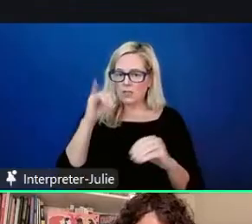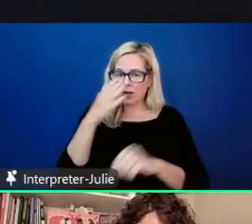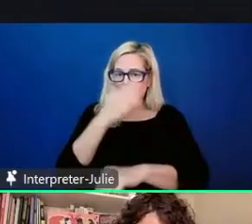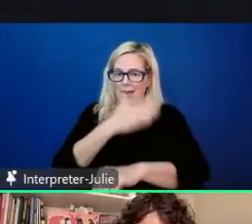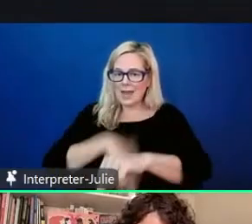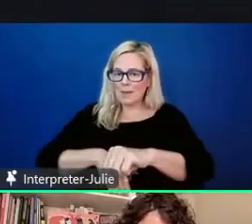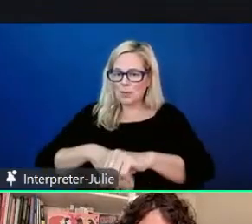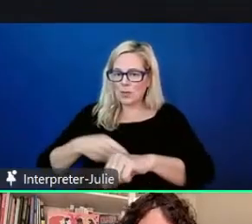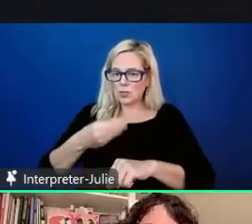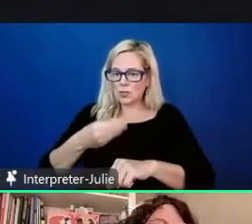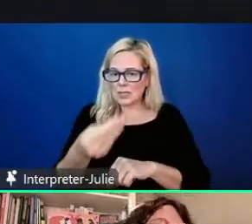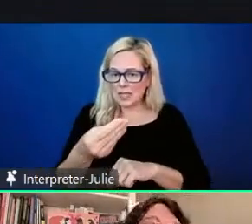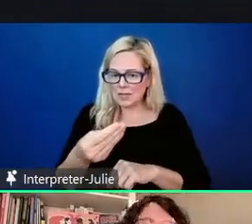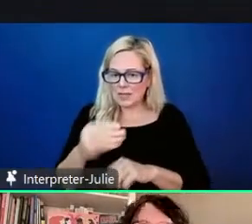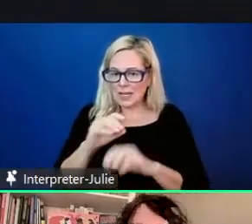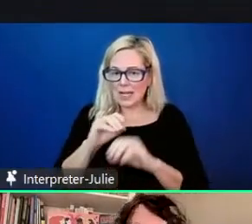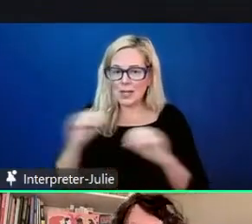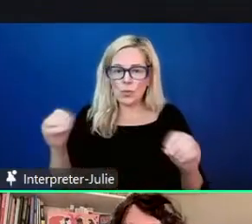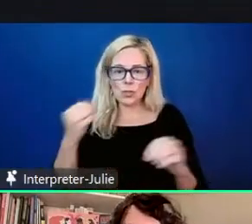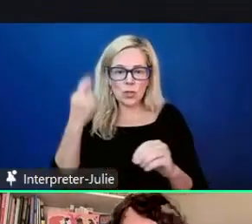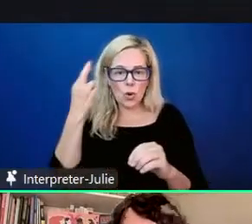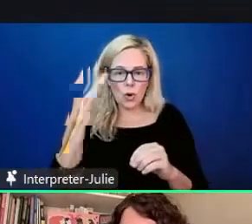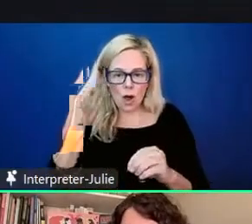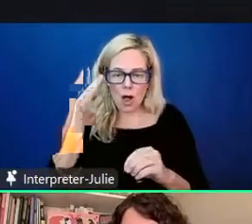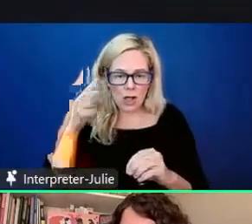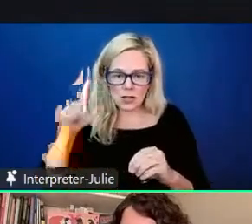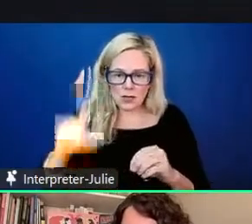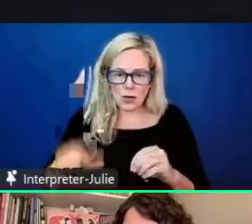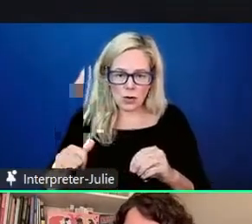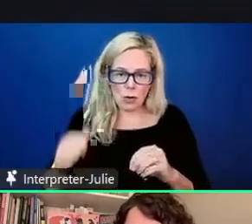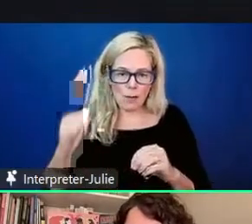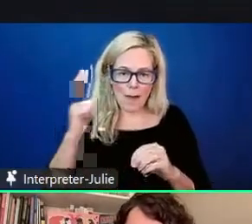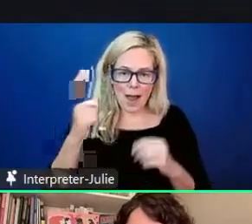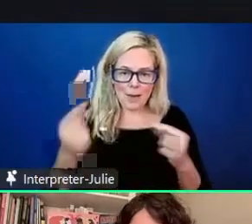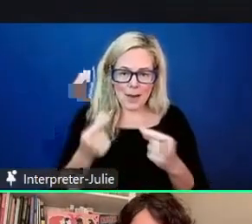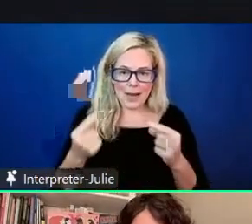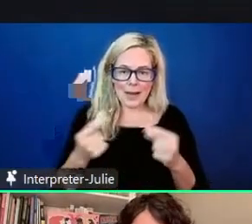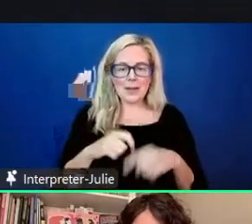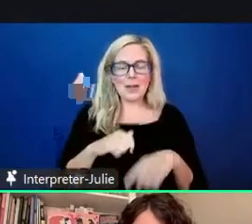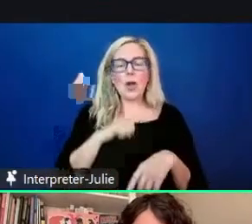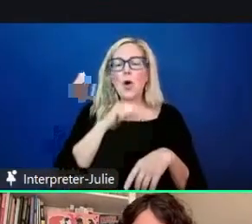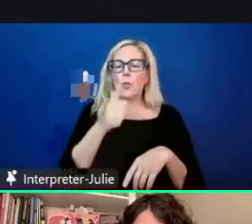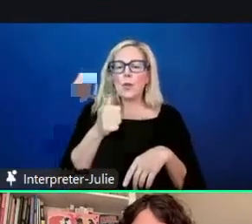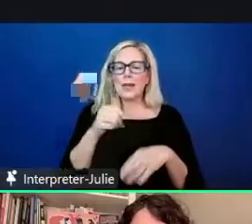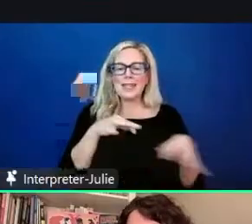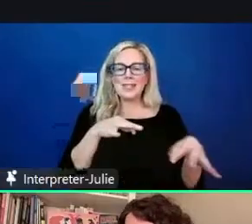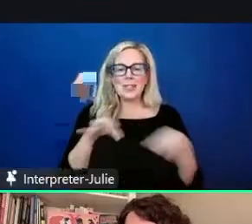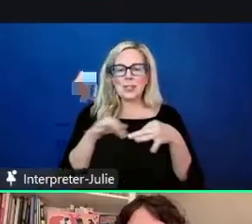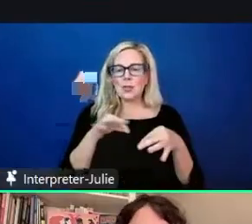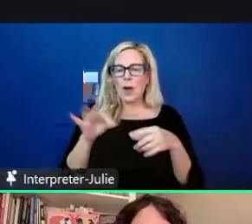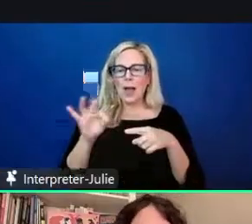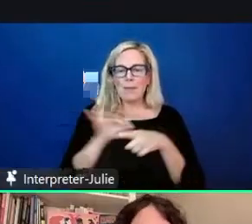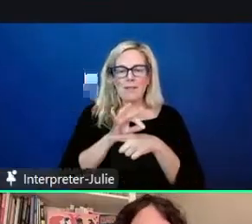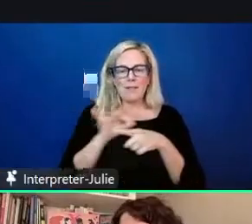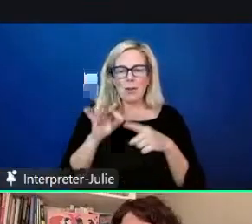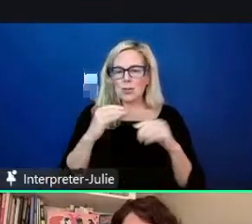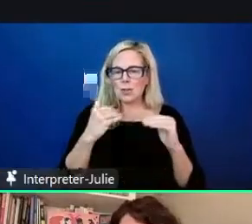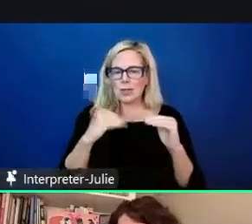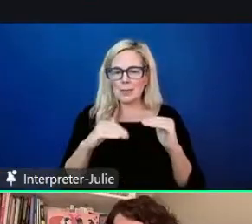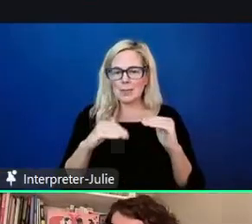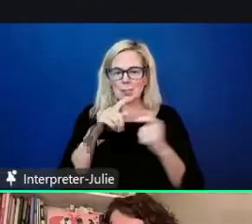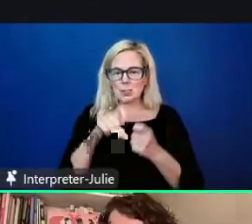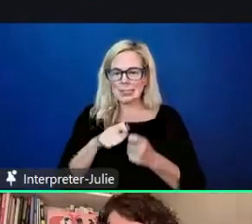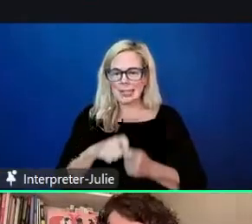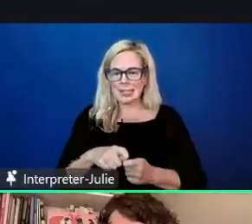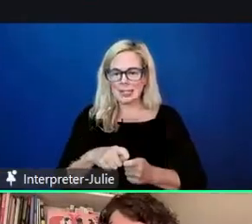back pain. We did not describe functional limitations in detail. So for example, we did not say the